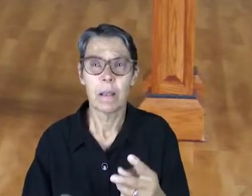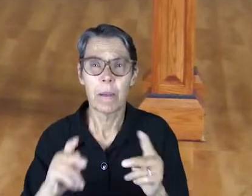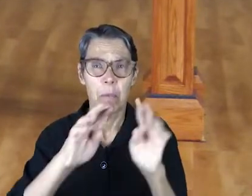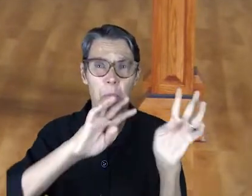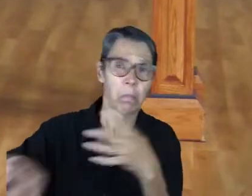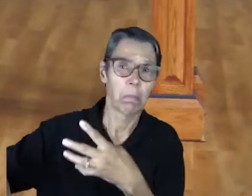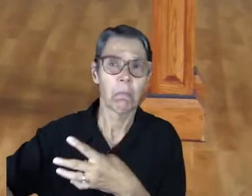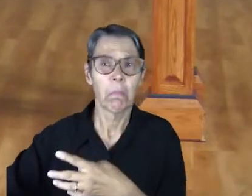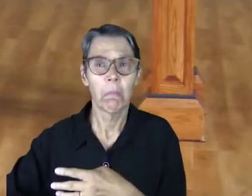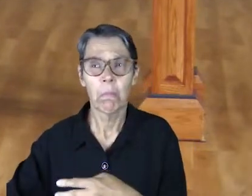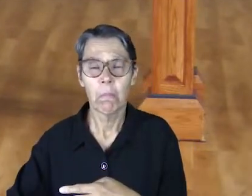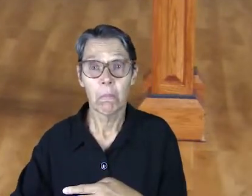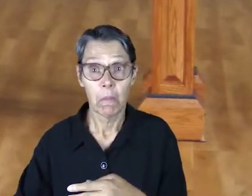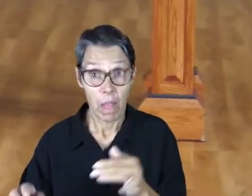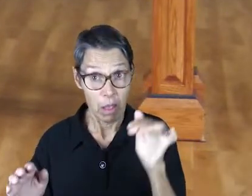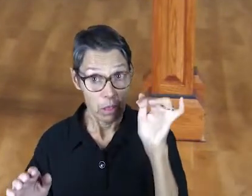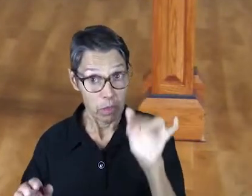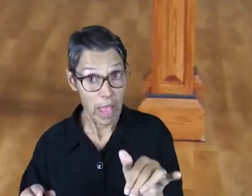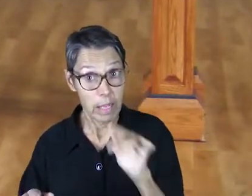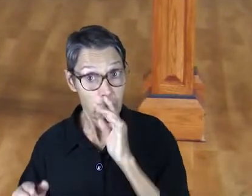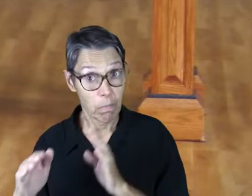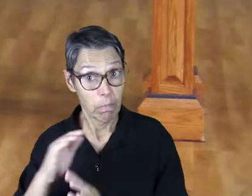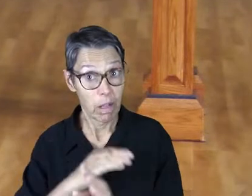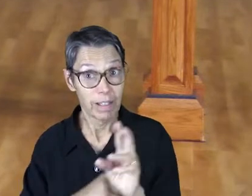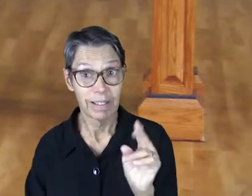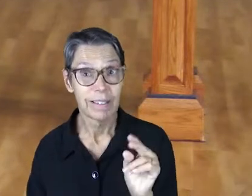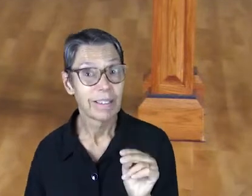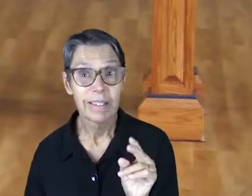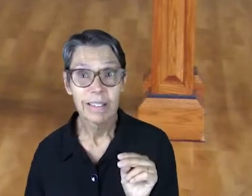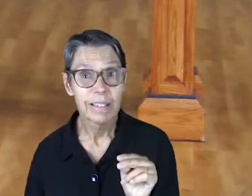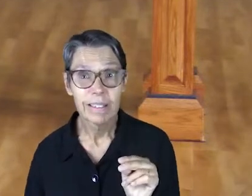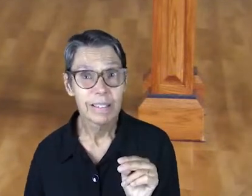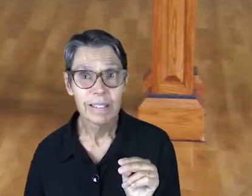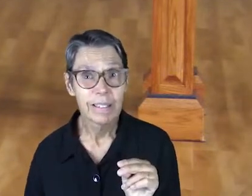difference in power. You see, we're protecting ourselves.